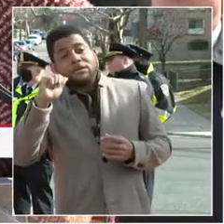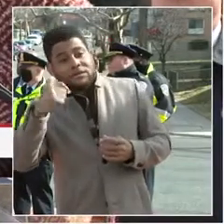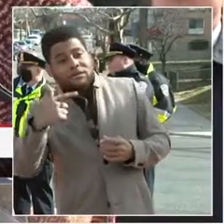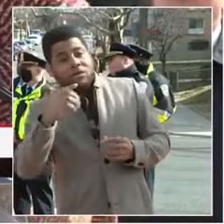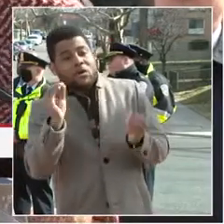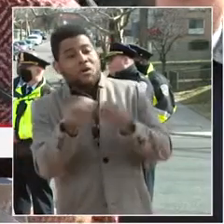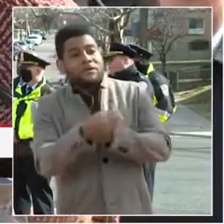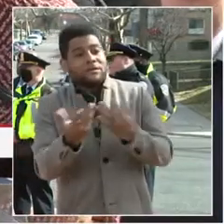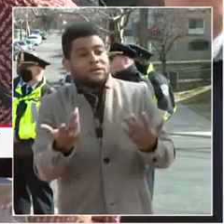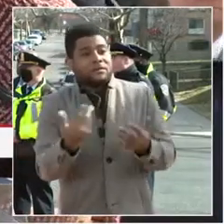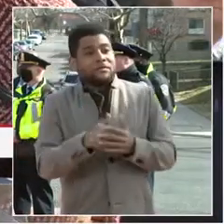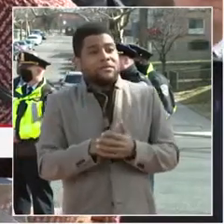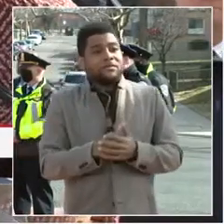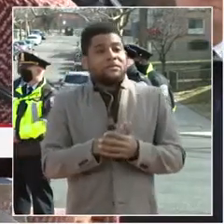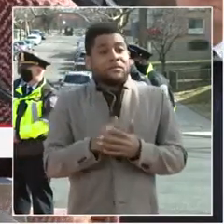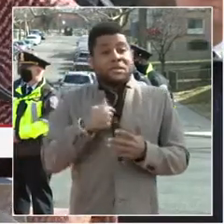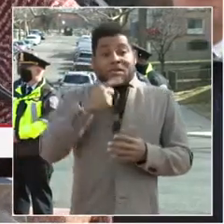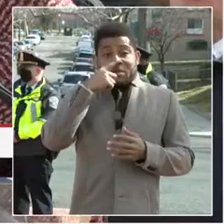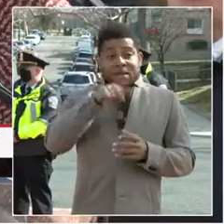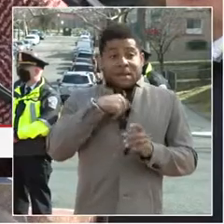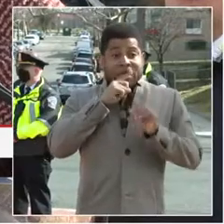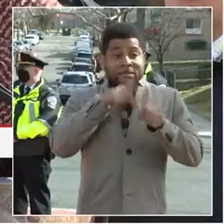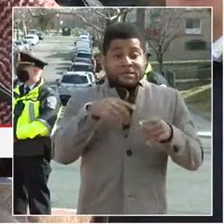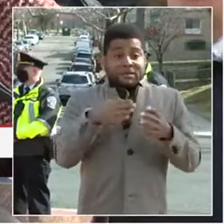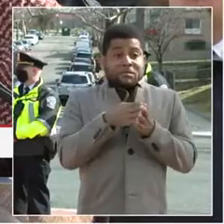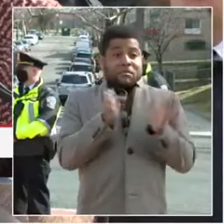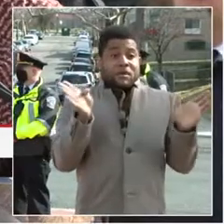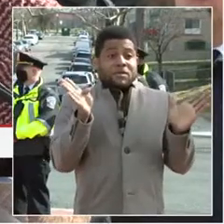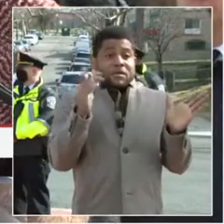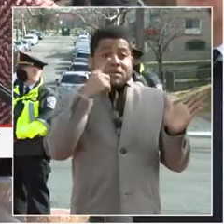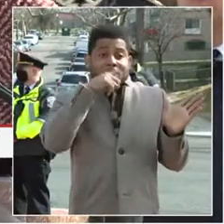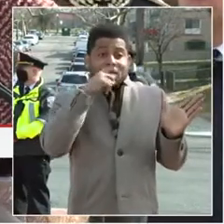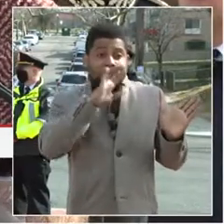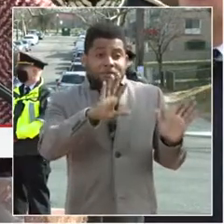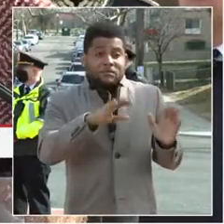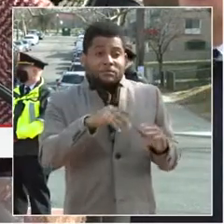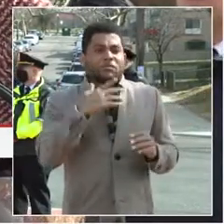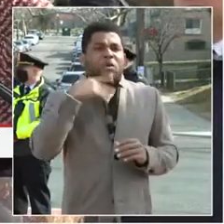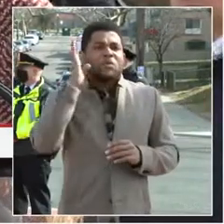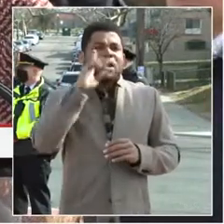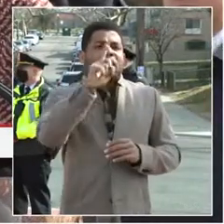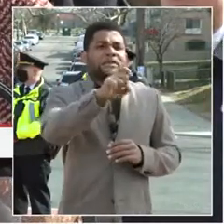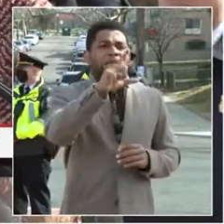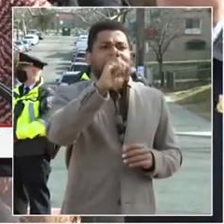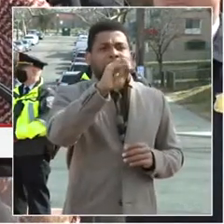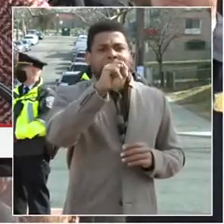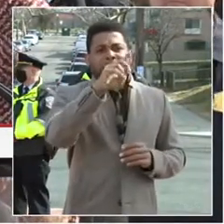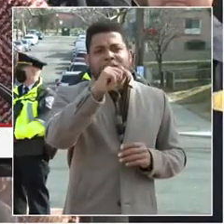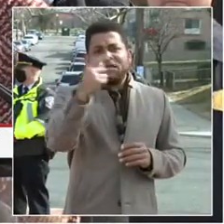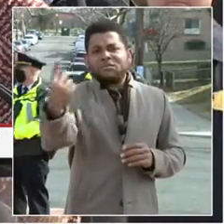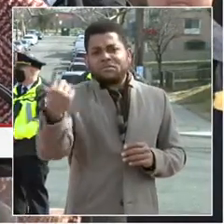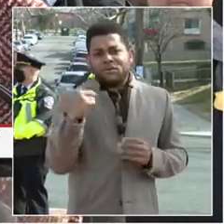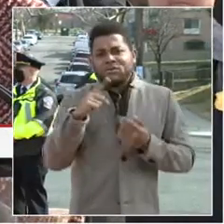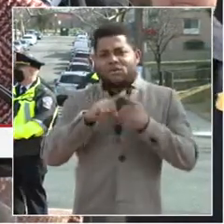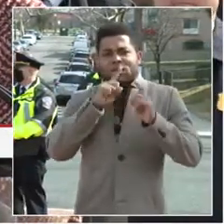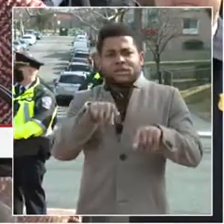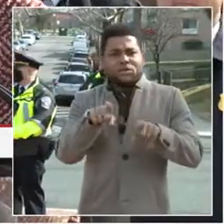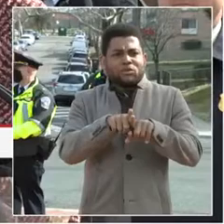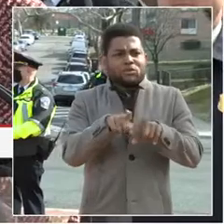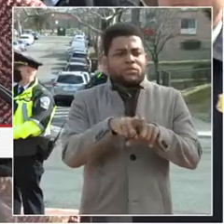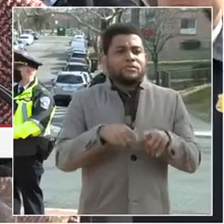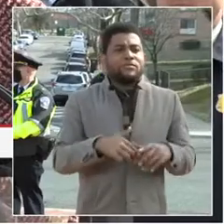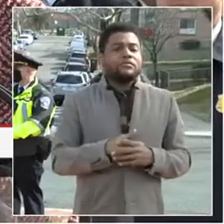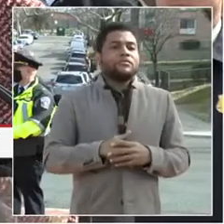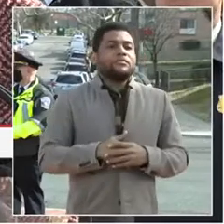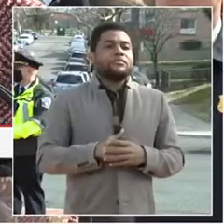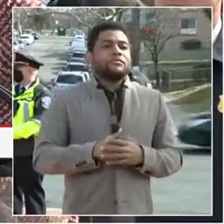answer broadly, and I'm going to ask Linda to come up to address it, because she is the person